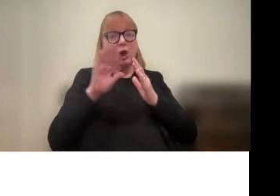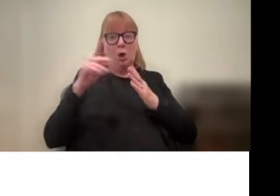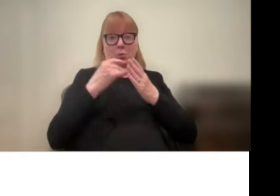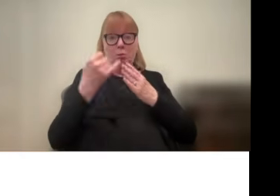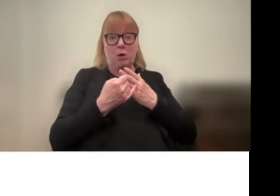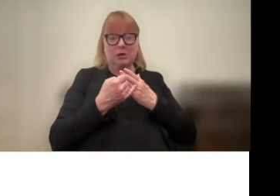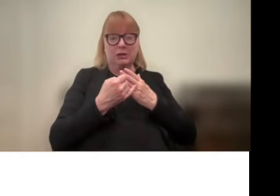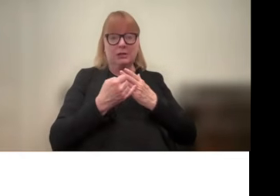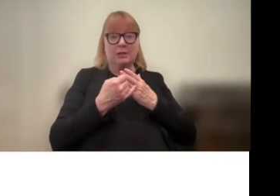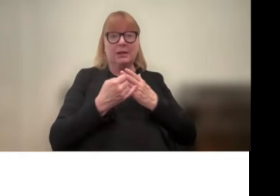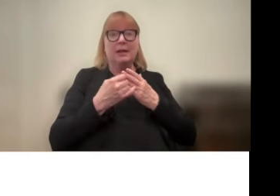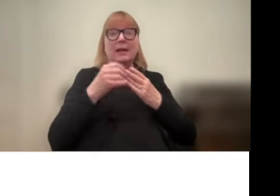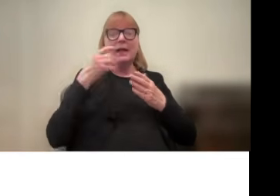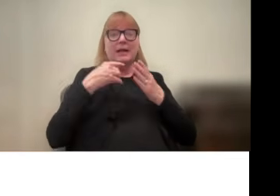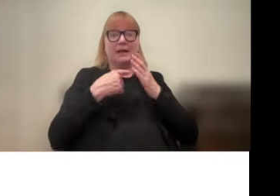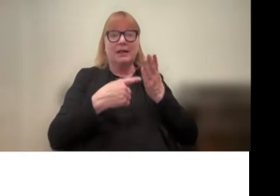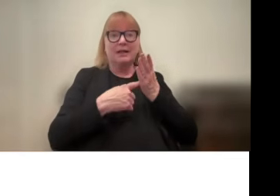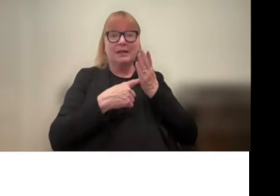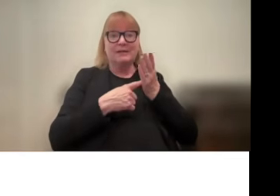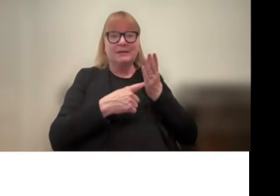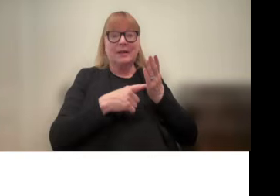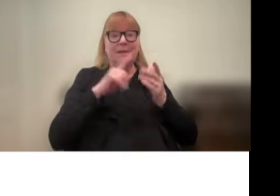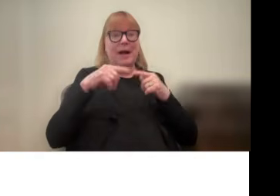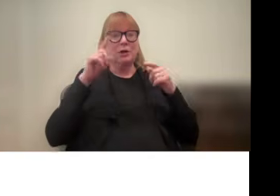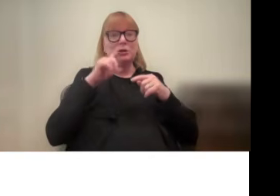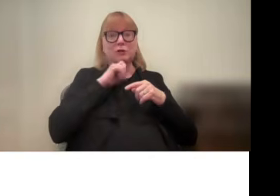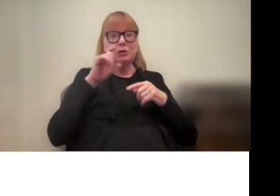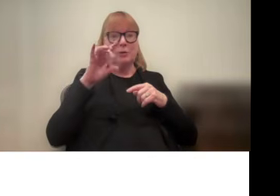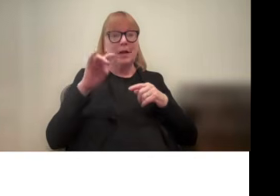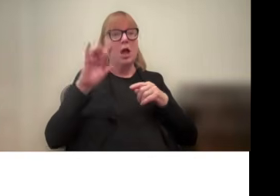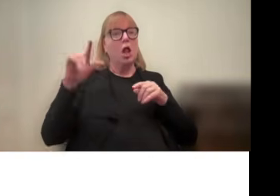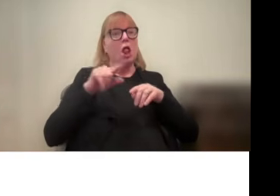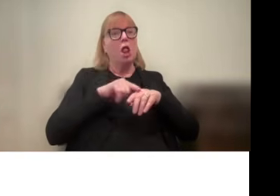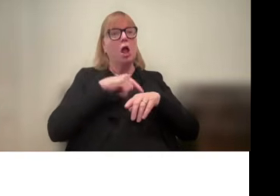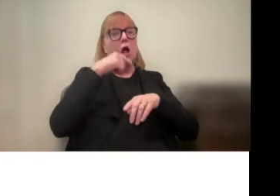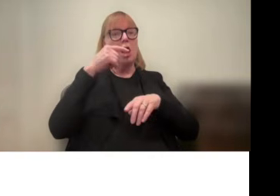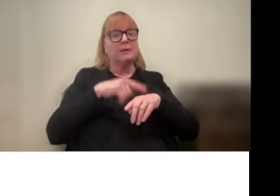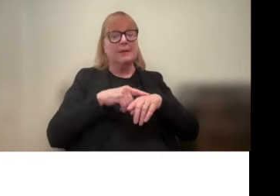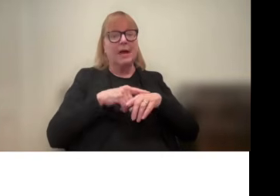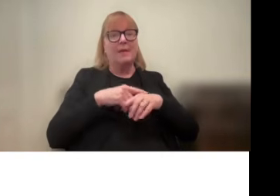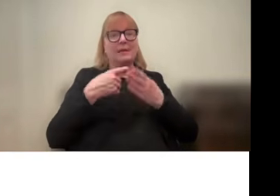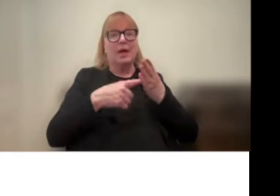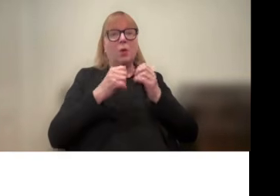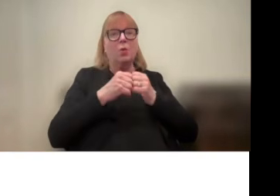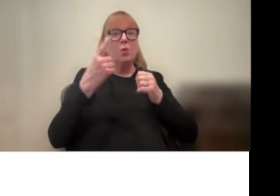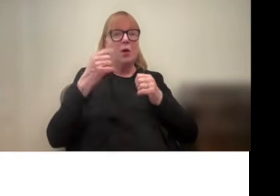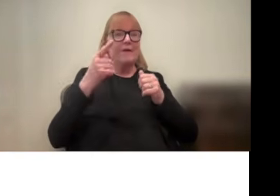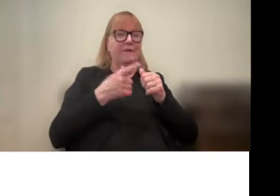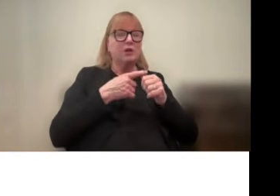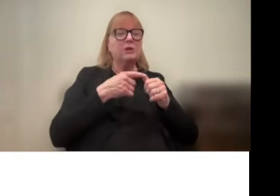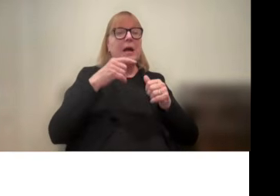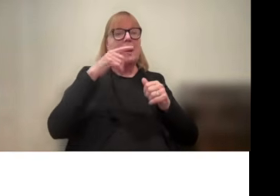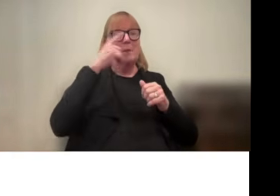project, Conversations with Bina 48, documents her long-term dialogue with one of the world's first Black social